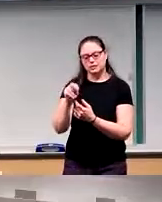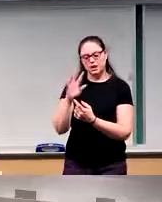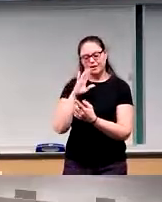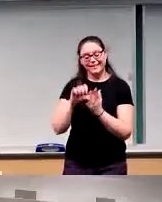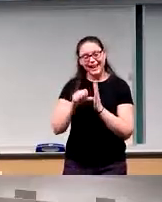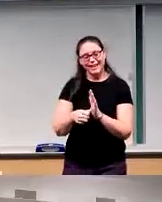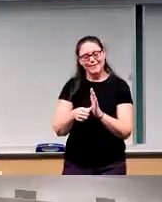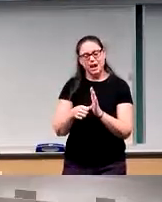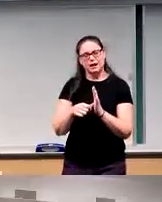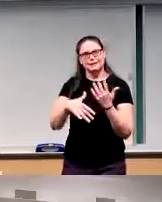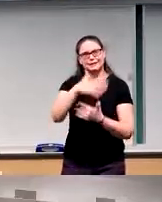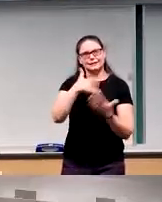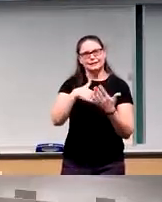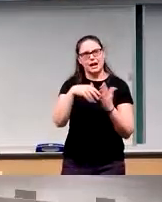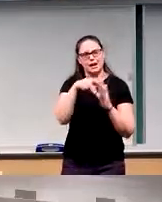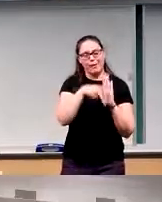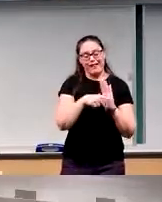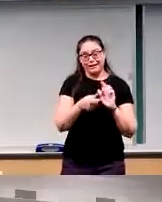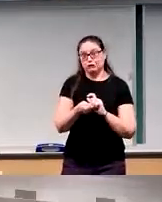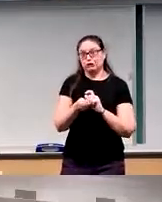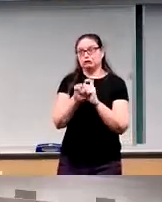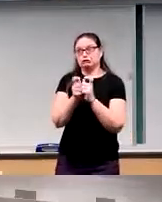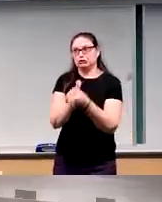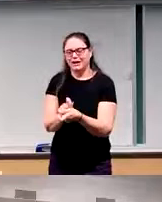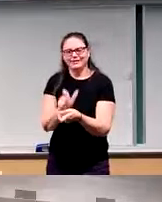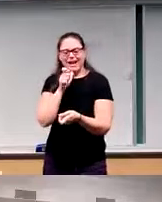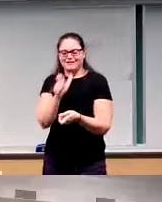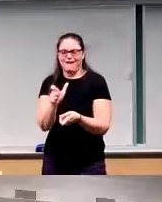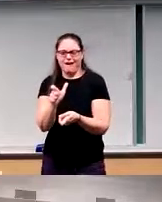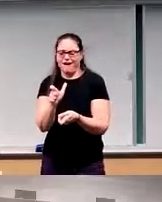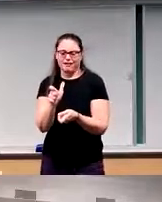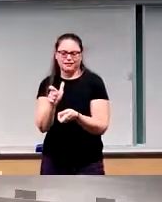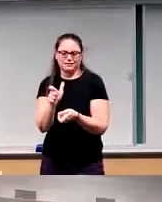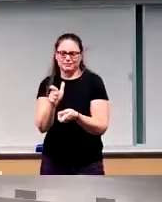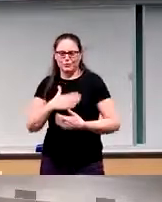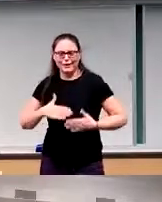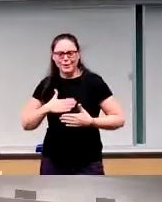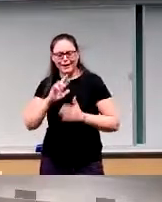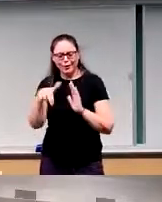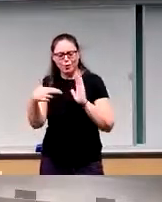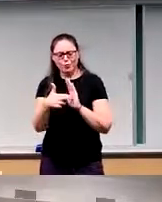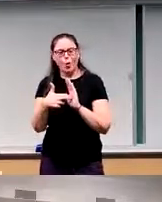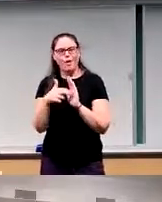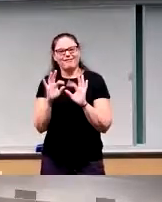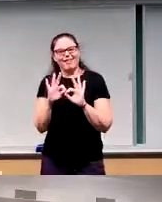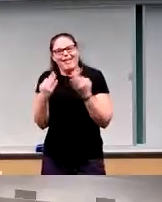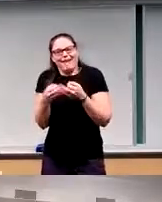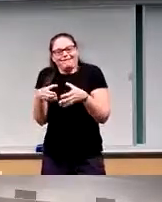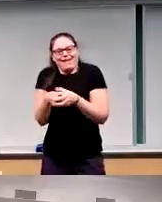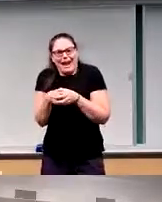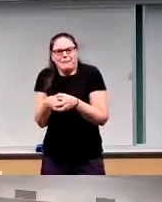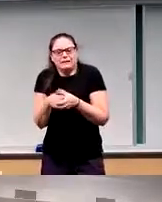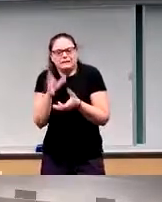societal policy change and underappreciation of the role of the nuclear family, particularly given